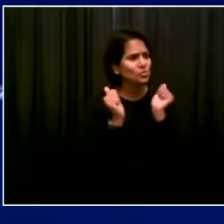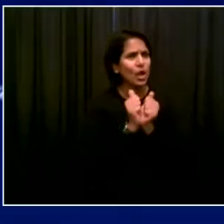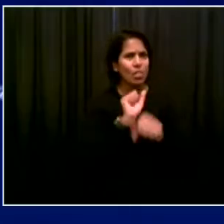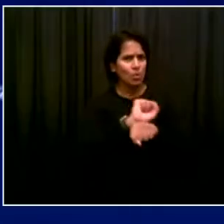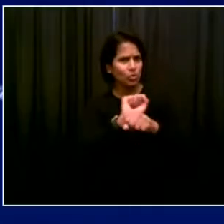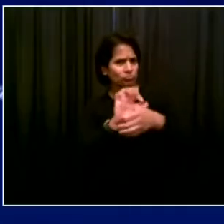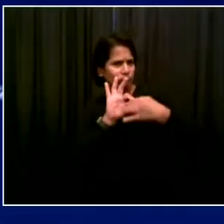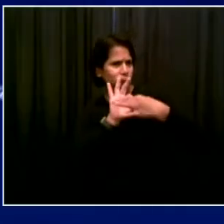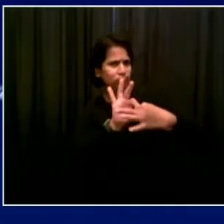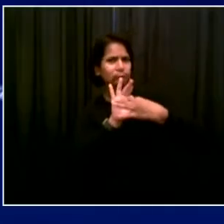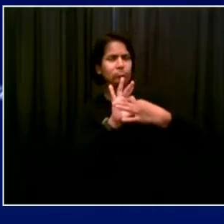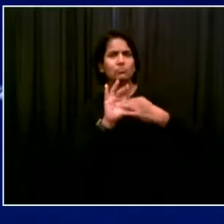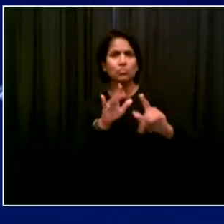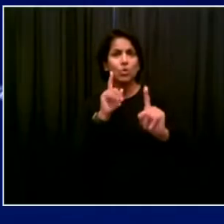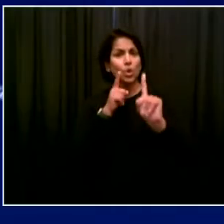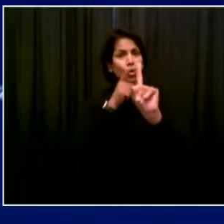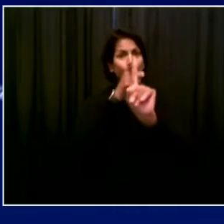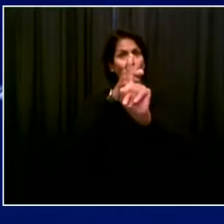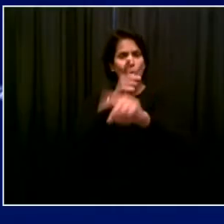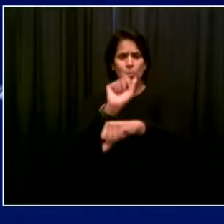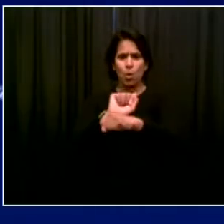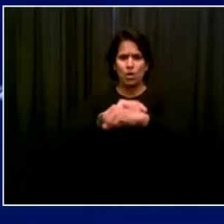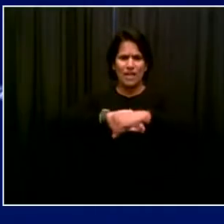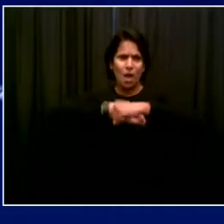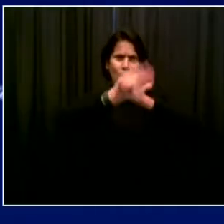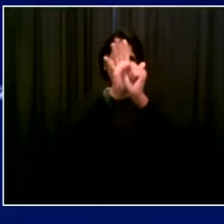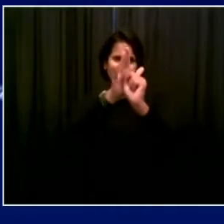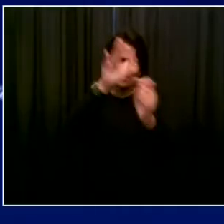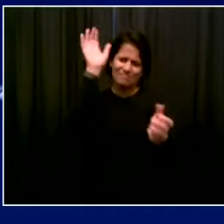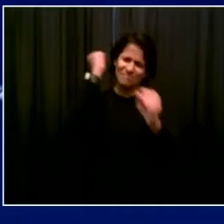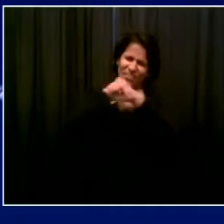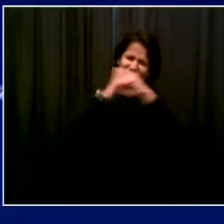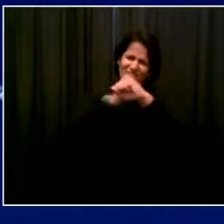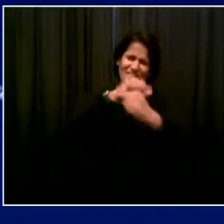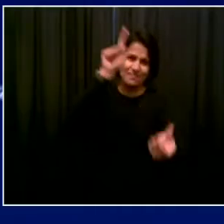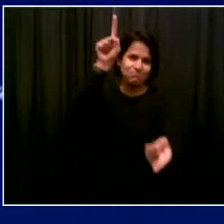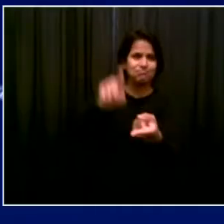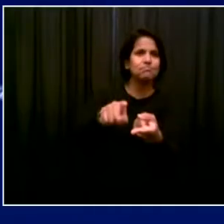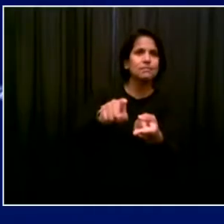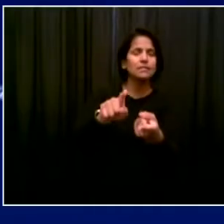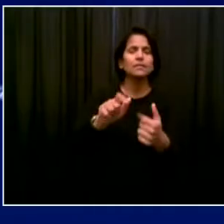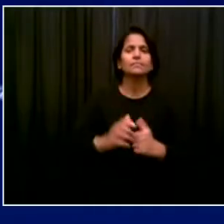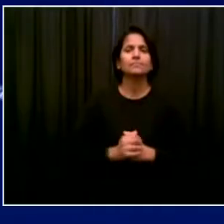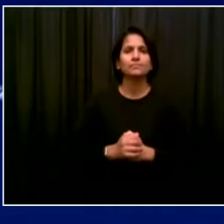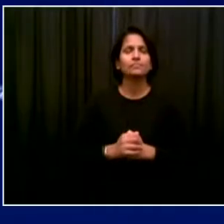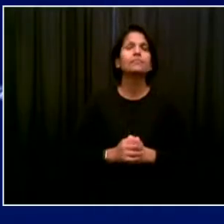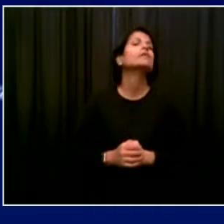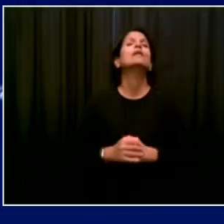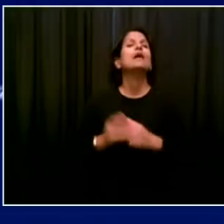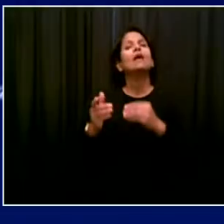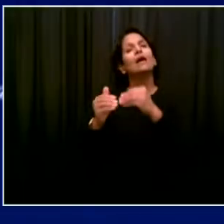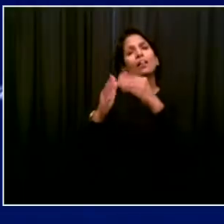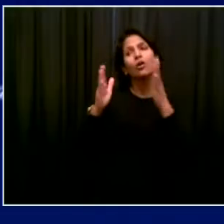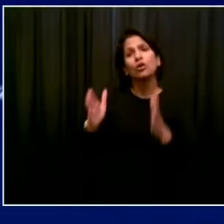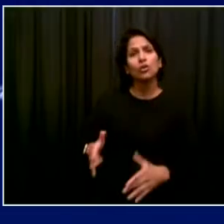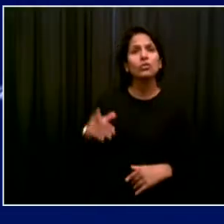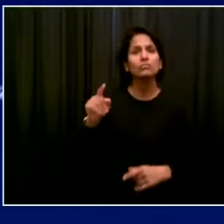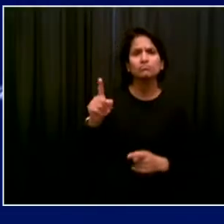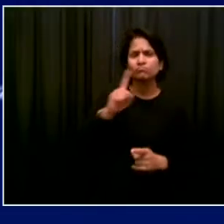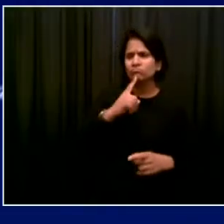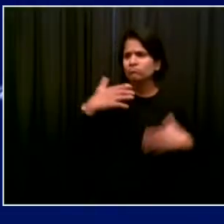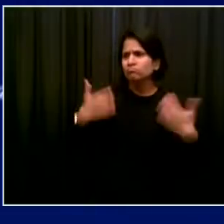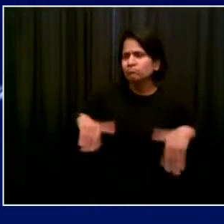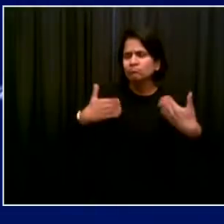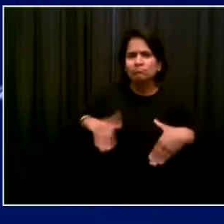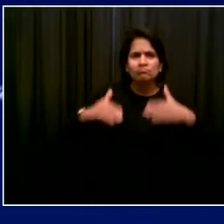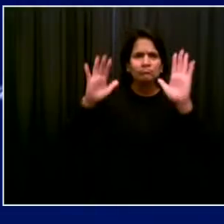You all have been leaders in building a highly successful vaccinations program. You've worked with community